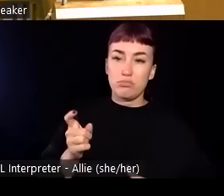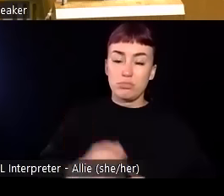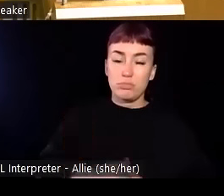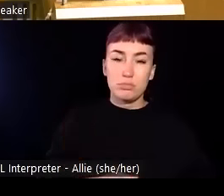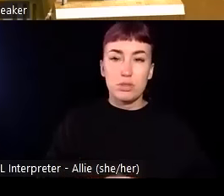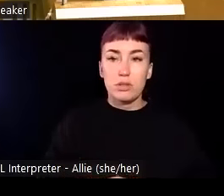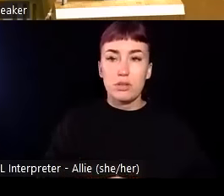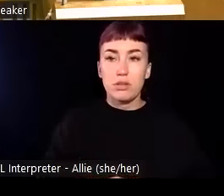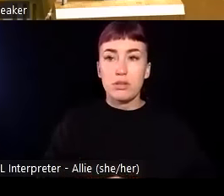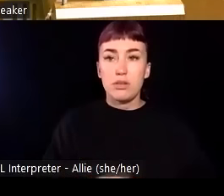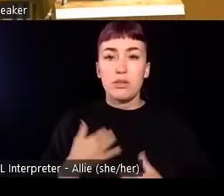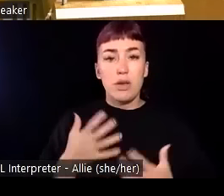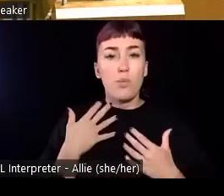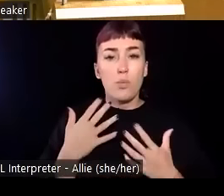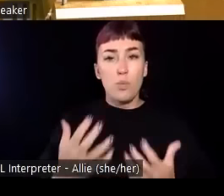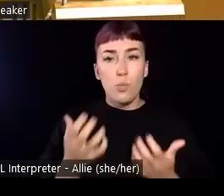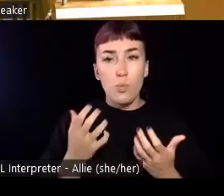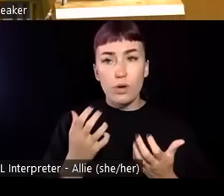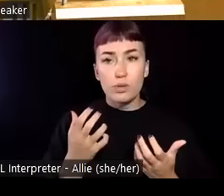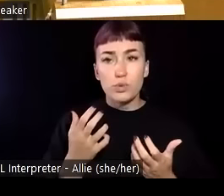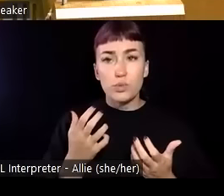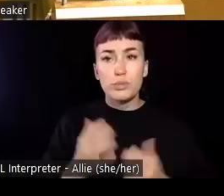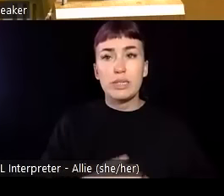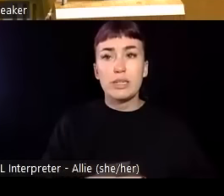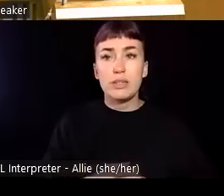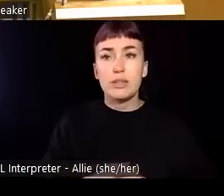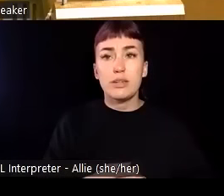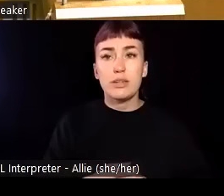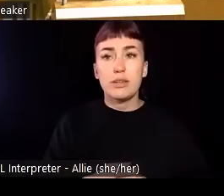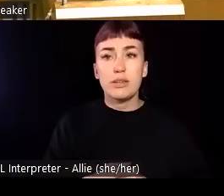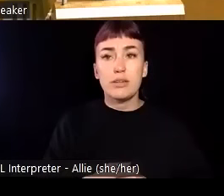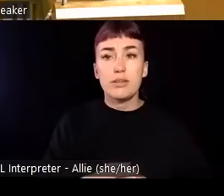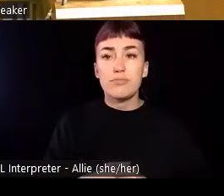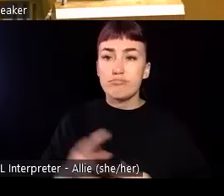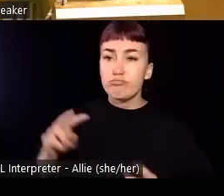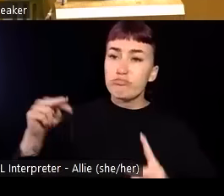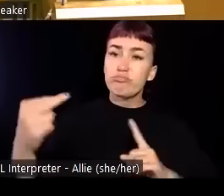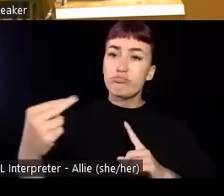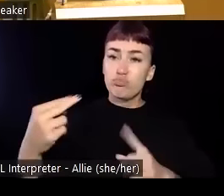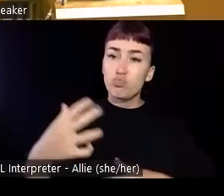And I want to be received as more than that.